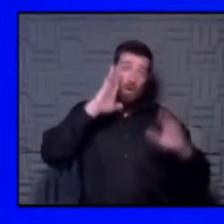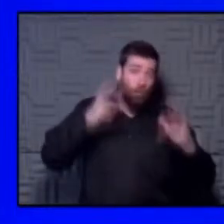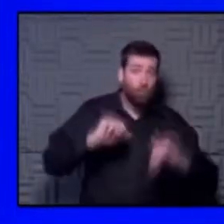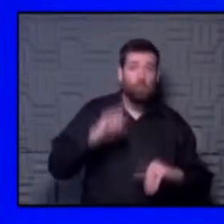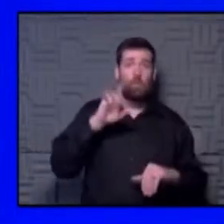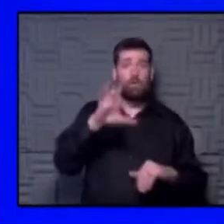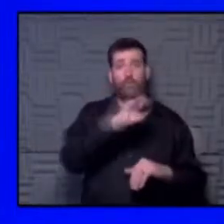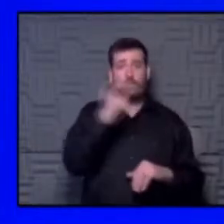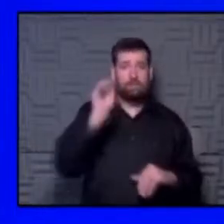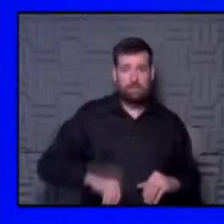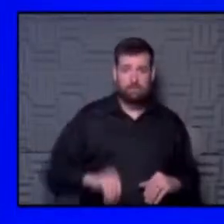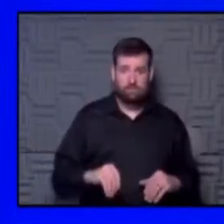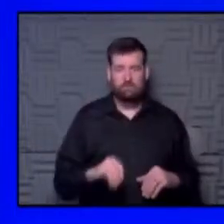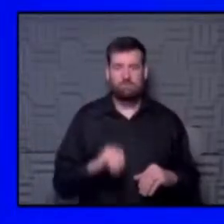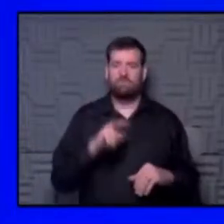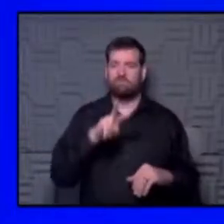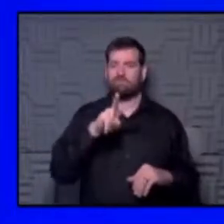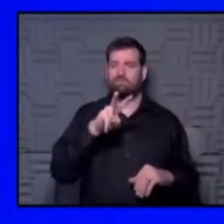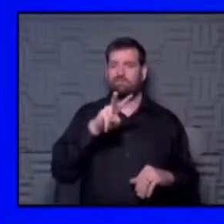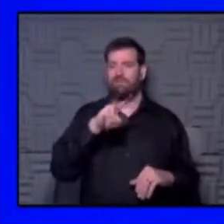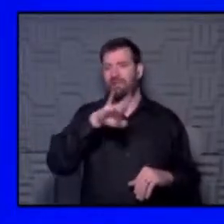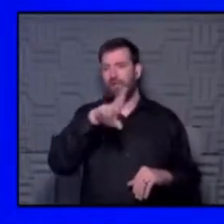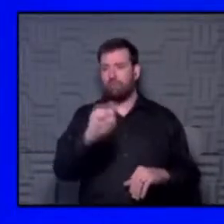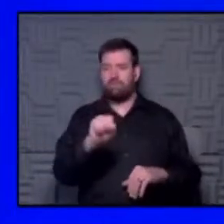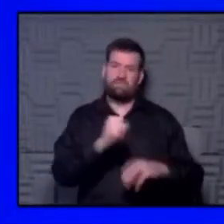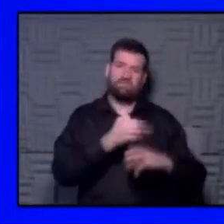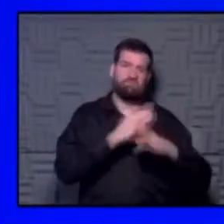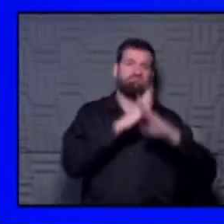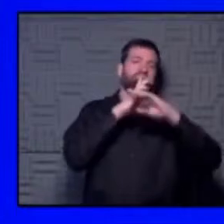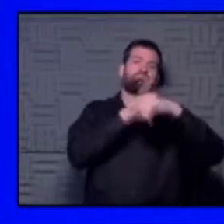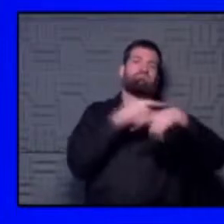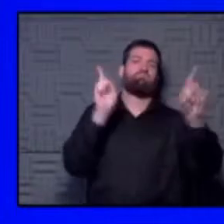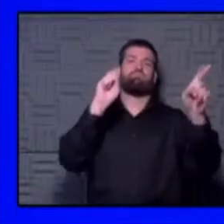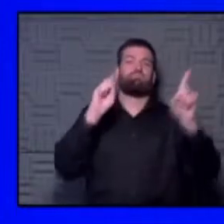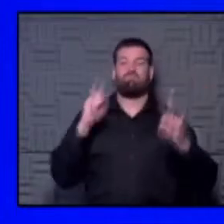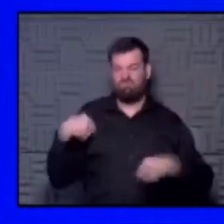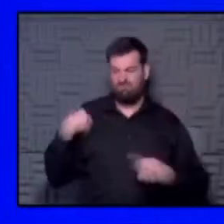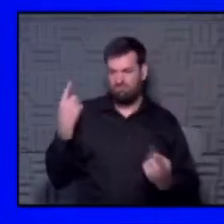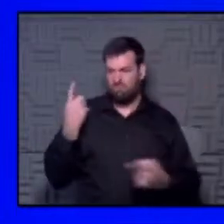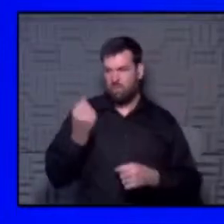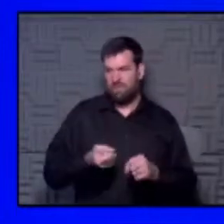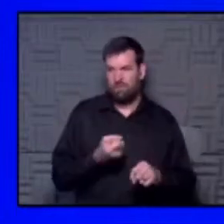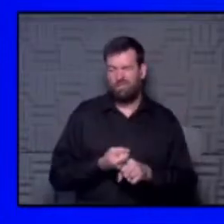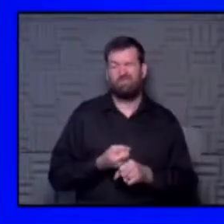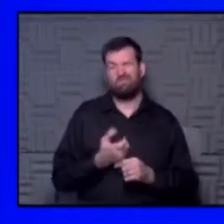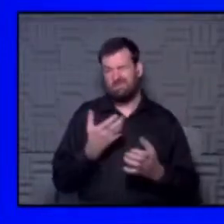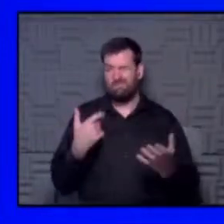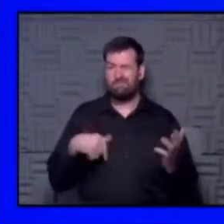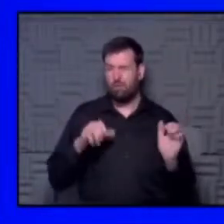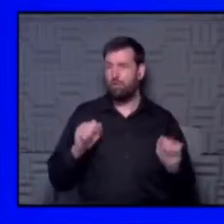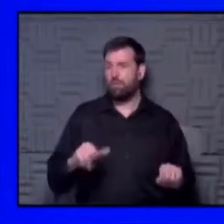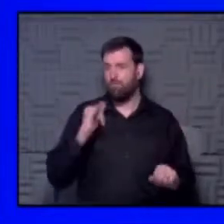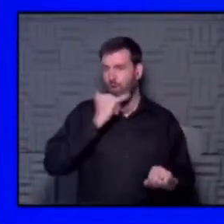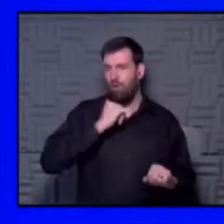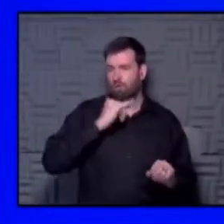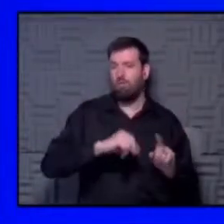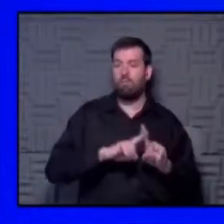100% viral vaccine efficacy. I think in the last year, I could be wrong, but it was